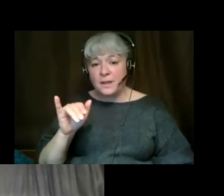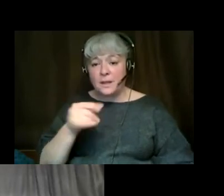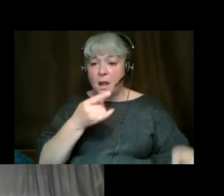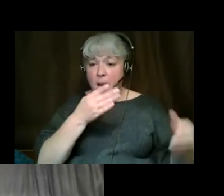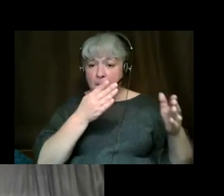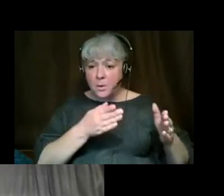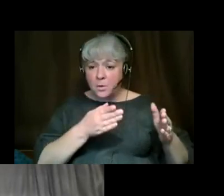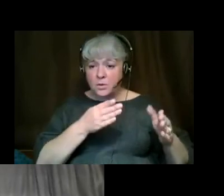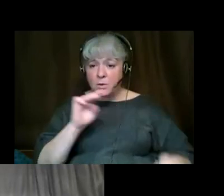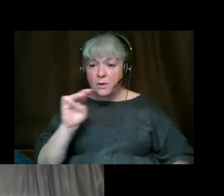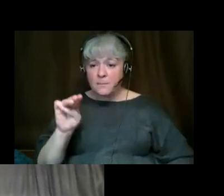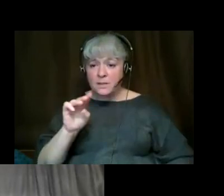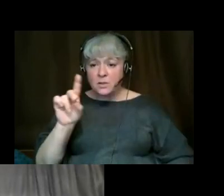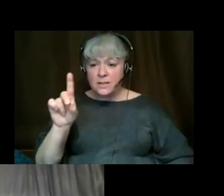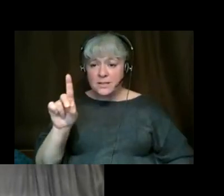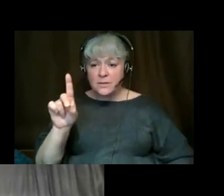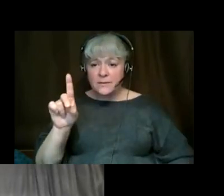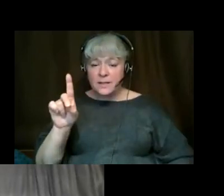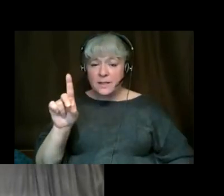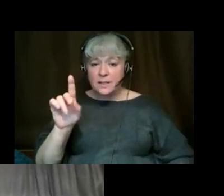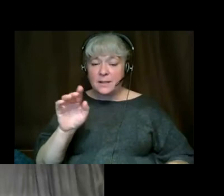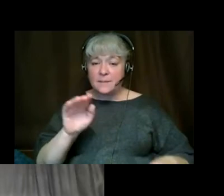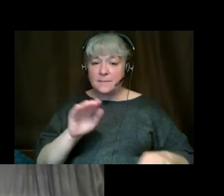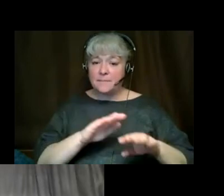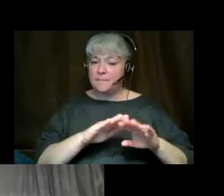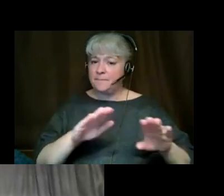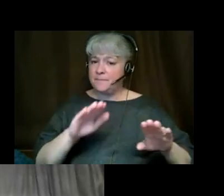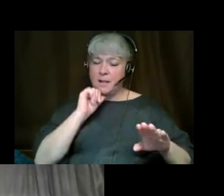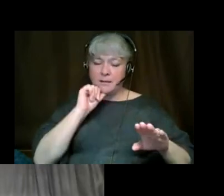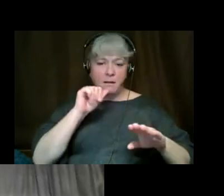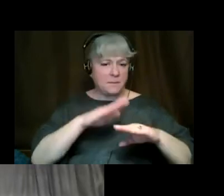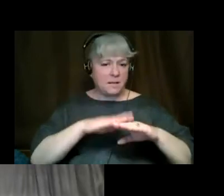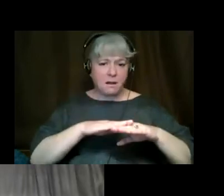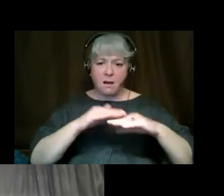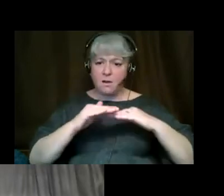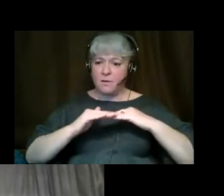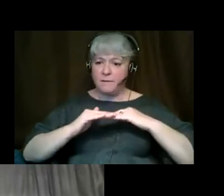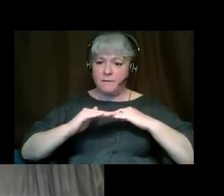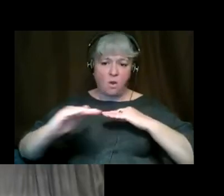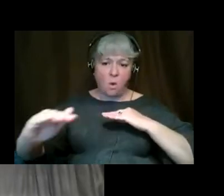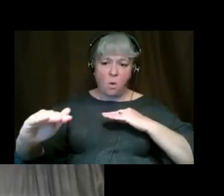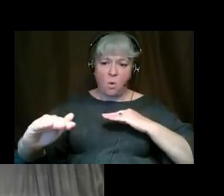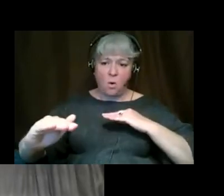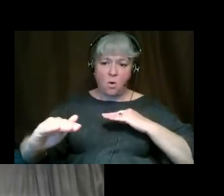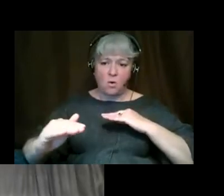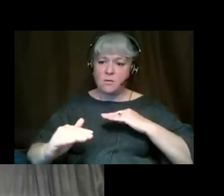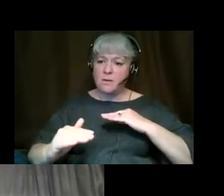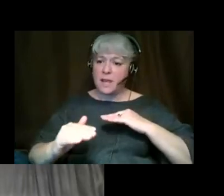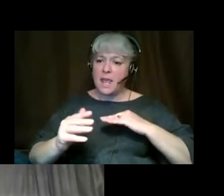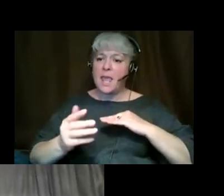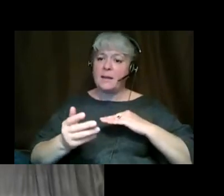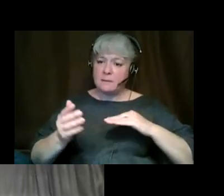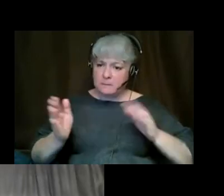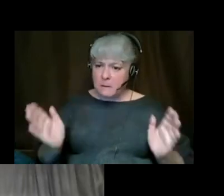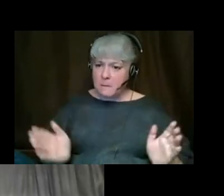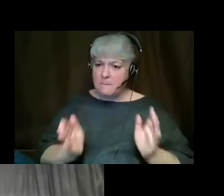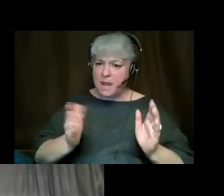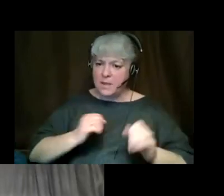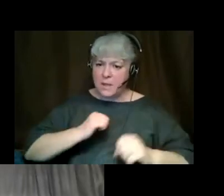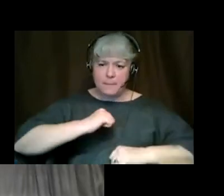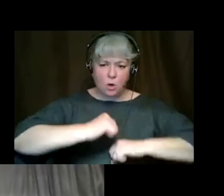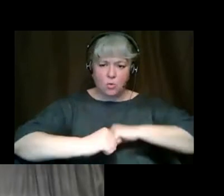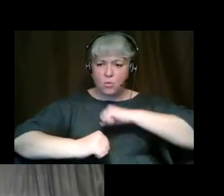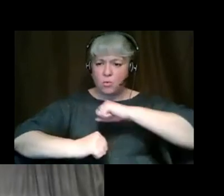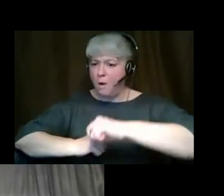muscular dystrophy on the floor and make them crawl around. That would not